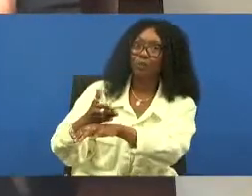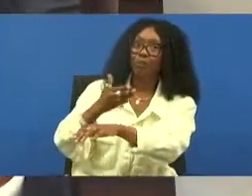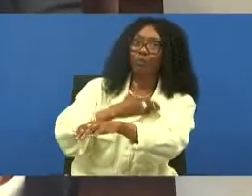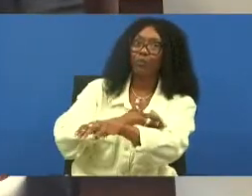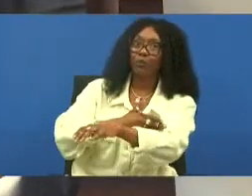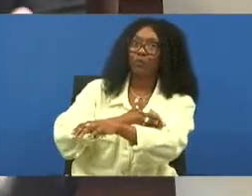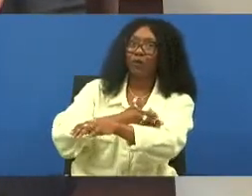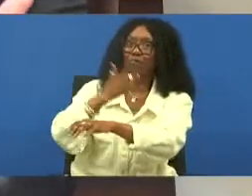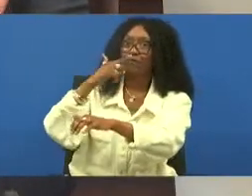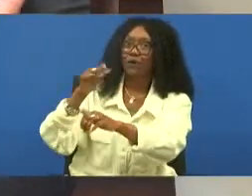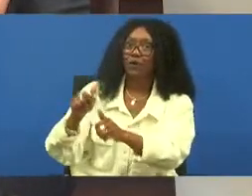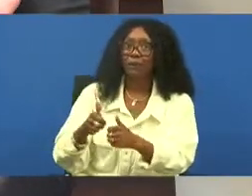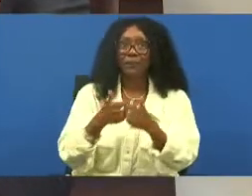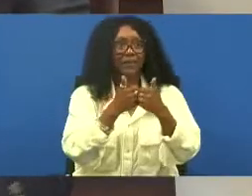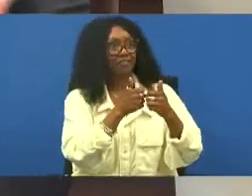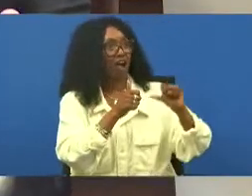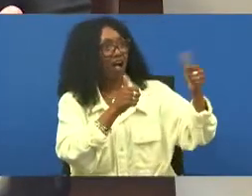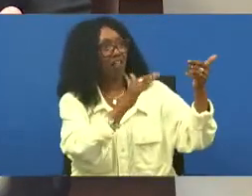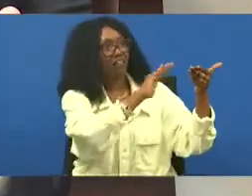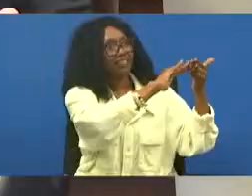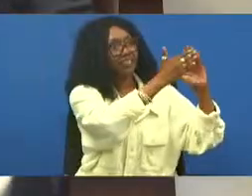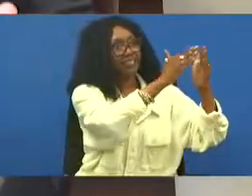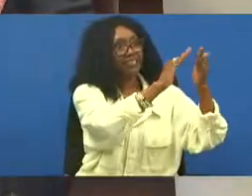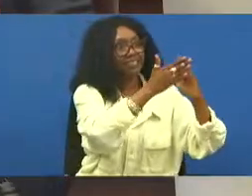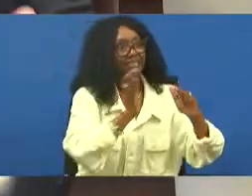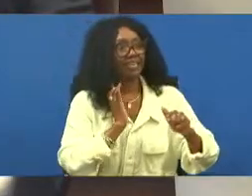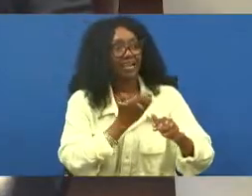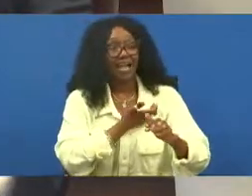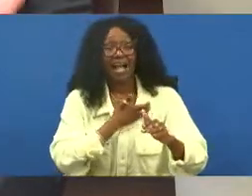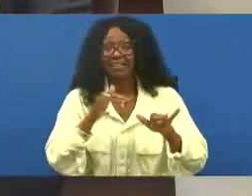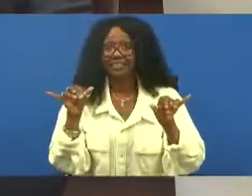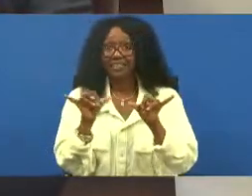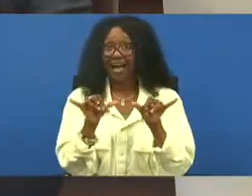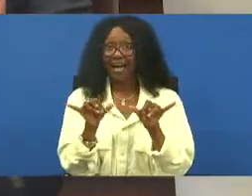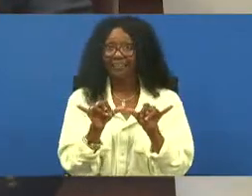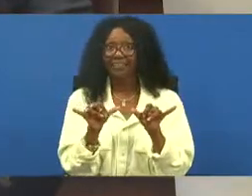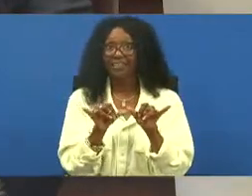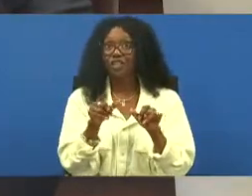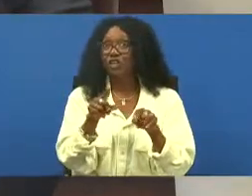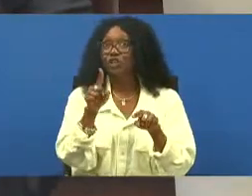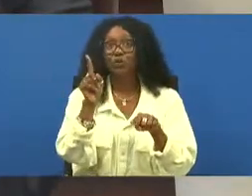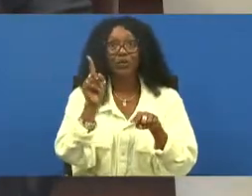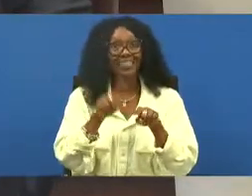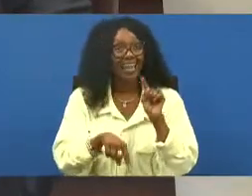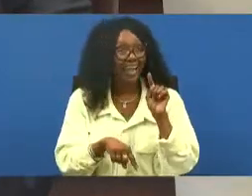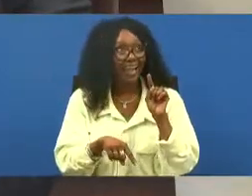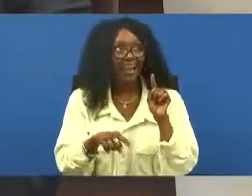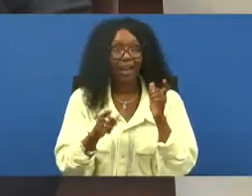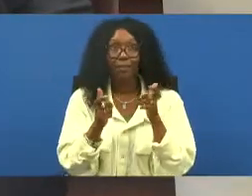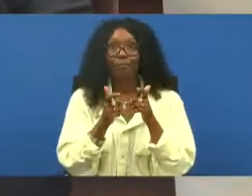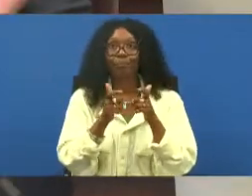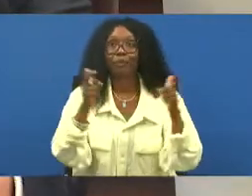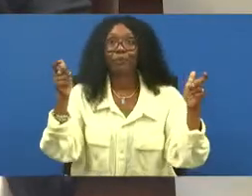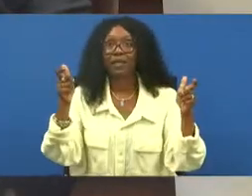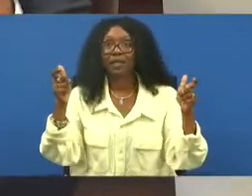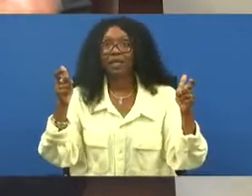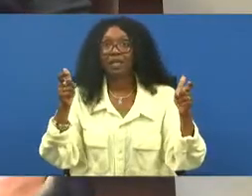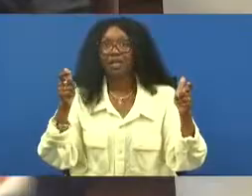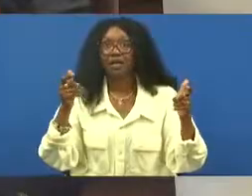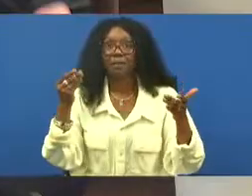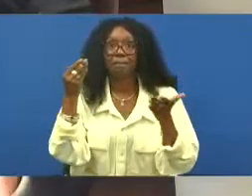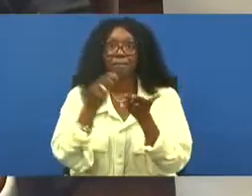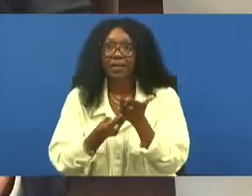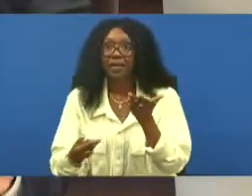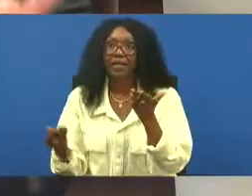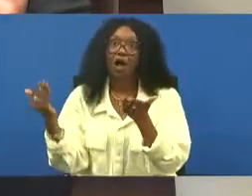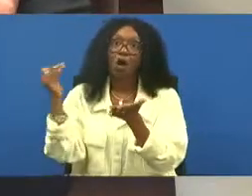to compete with other cities our size. Also, you can't get it there by keep throwing money over it, money